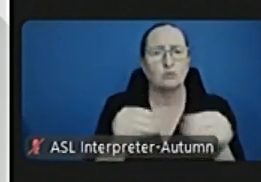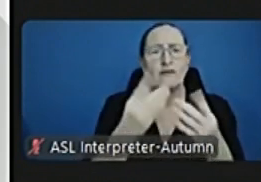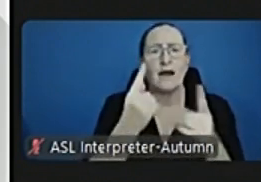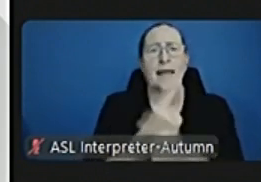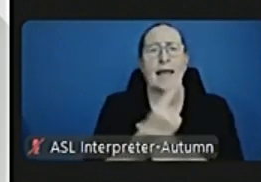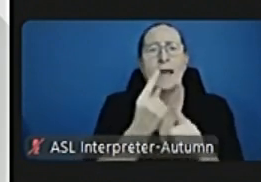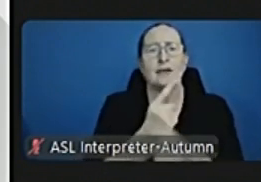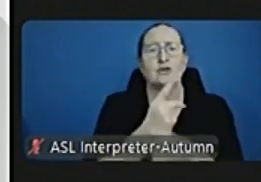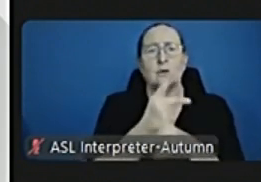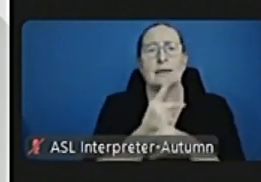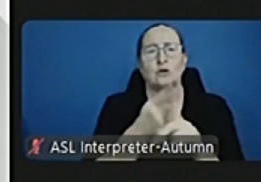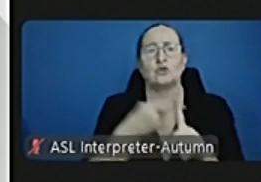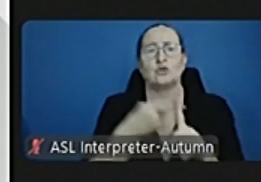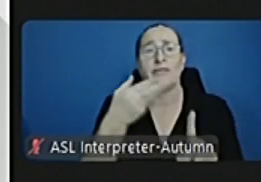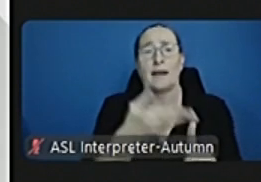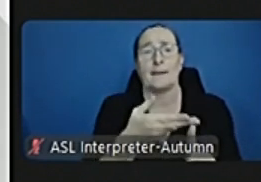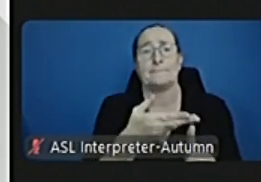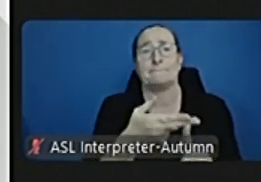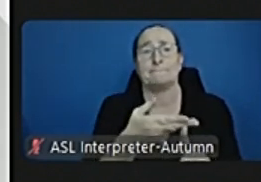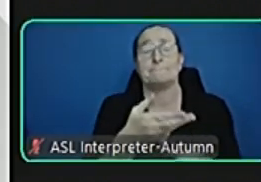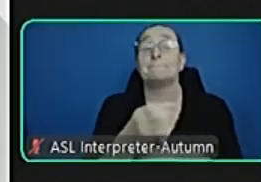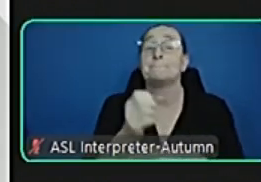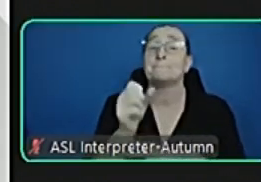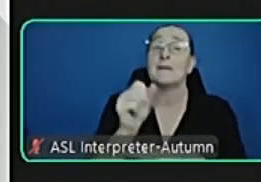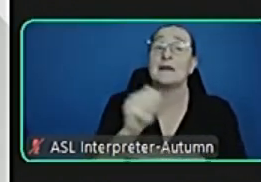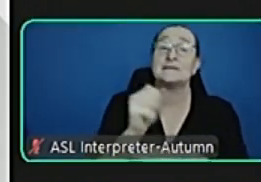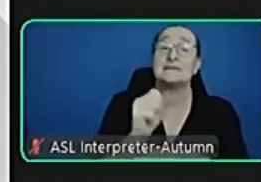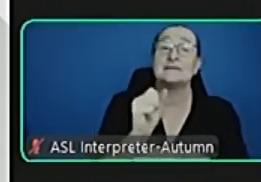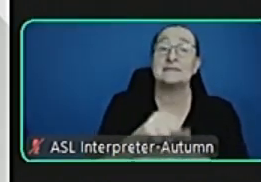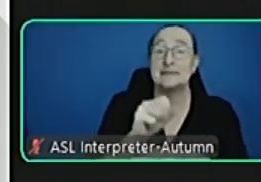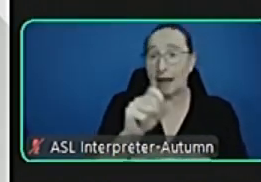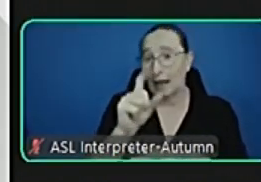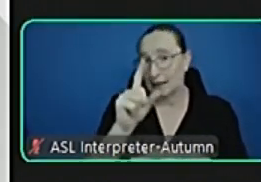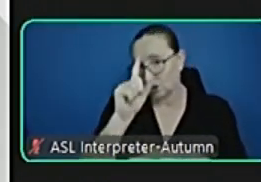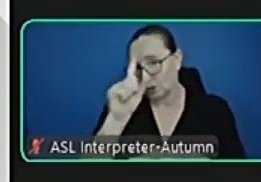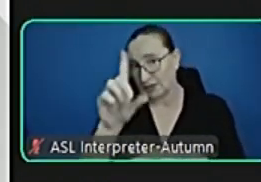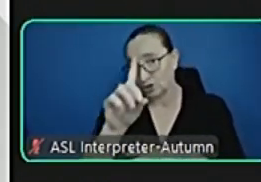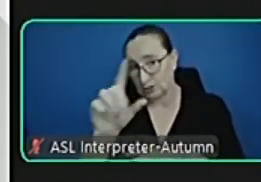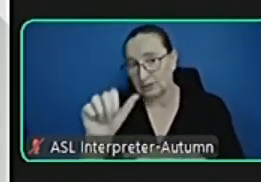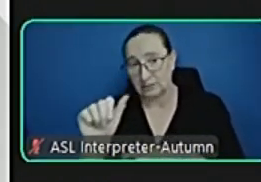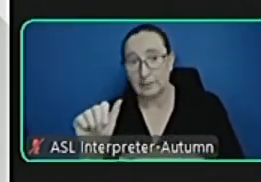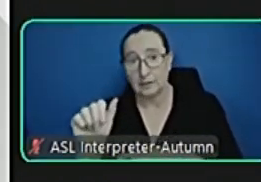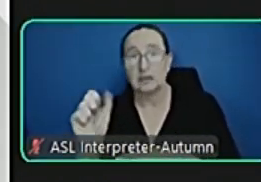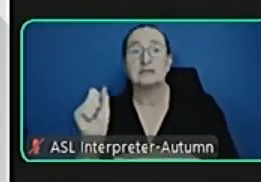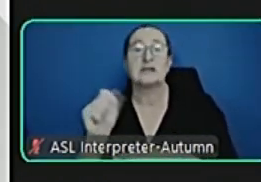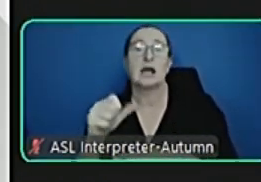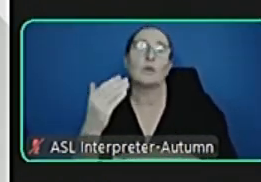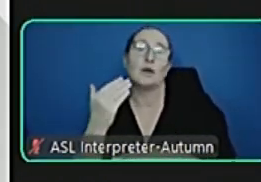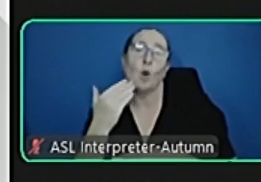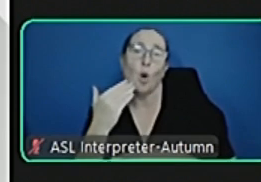them? Yeah, so I would say intellectual disabilities, I'm assuming. Yeah, and we know that there's a higher risk